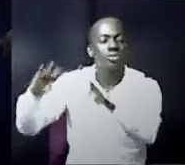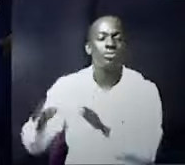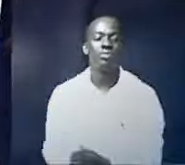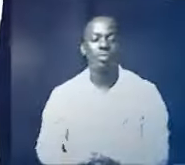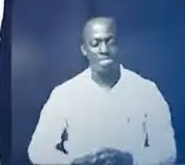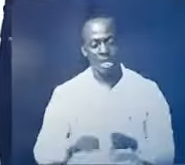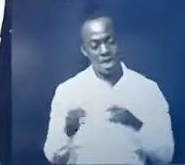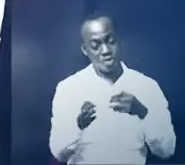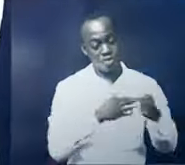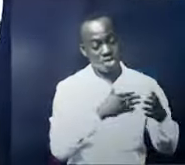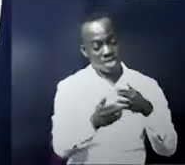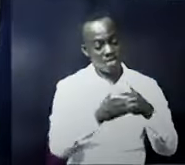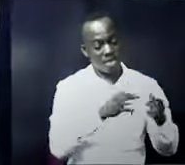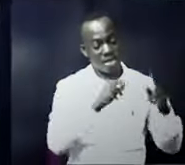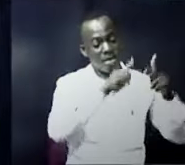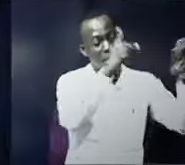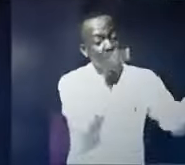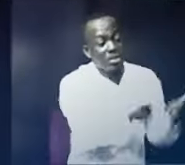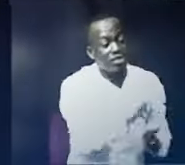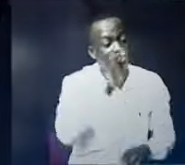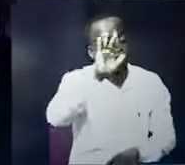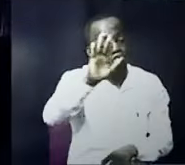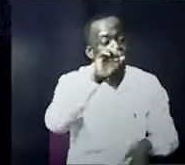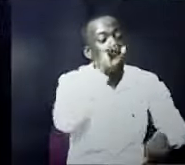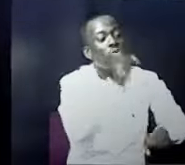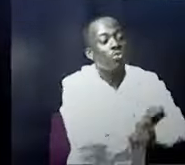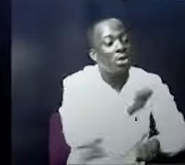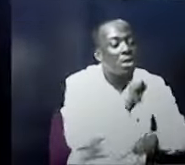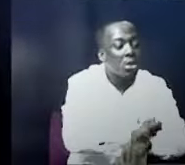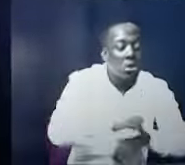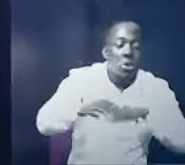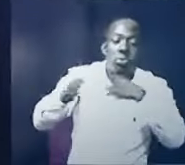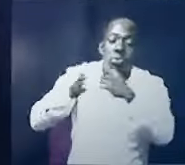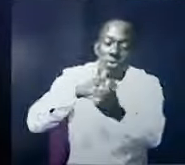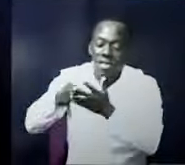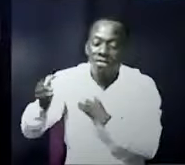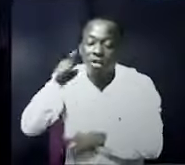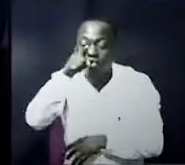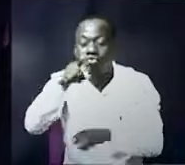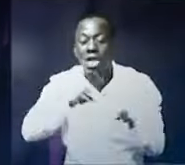work and found a baby, oh, yeah, Juma, or what you do, and I